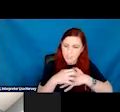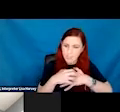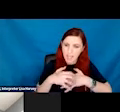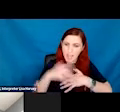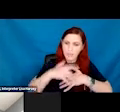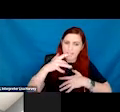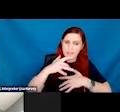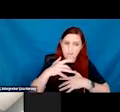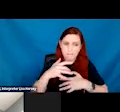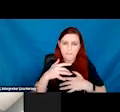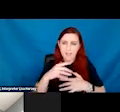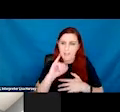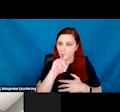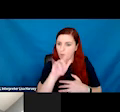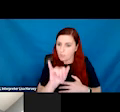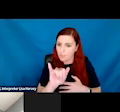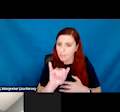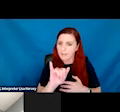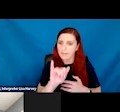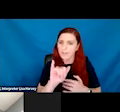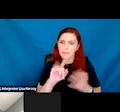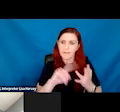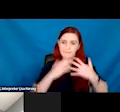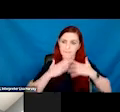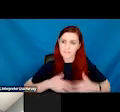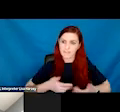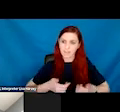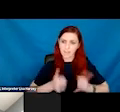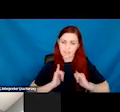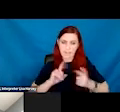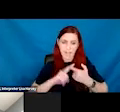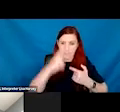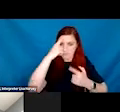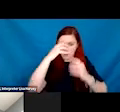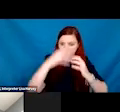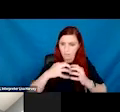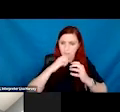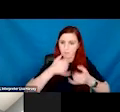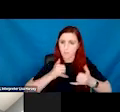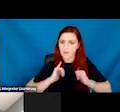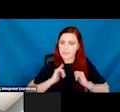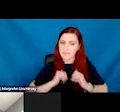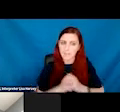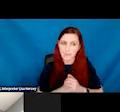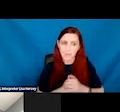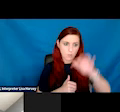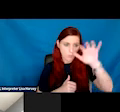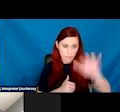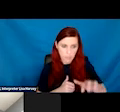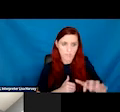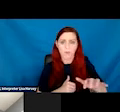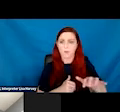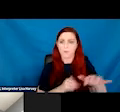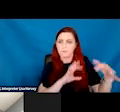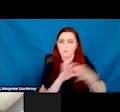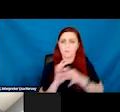hypersensitivity, immunology, physical abilities, and cognitive abilities. And these all come into